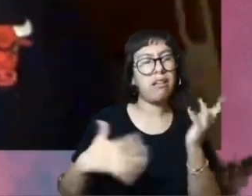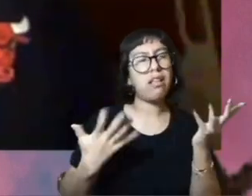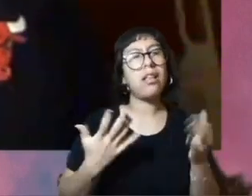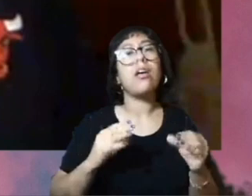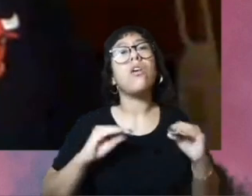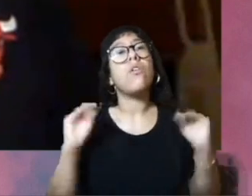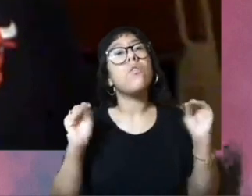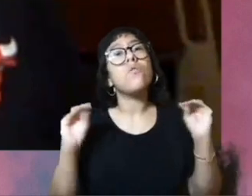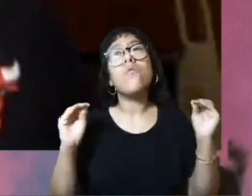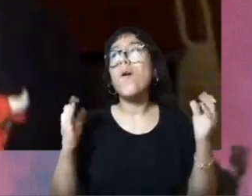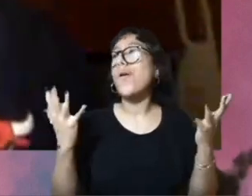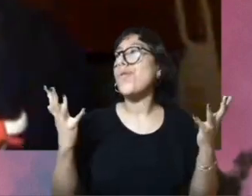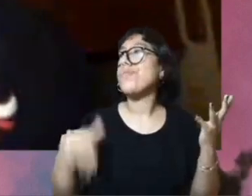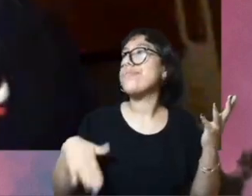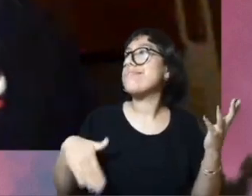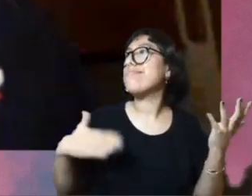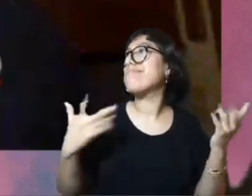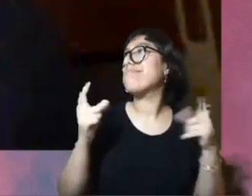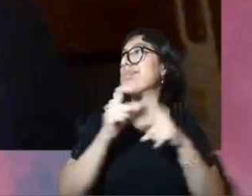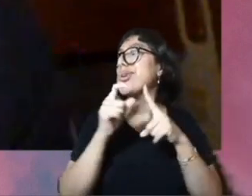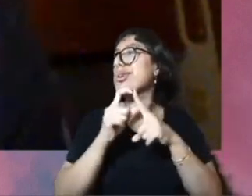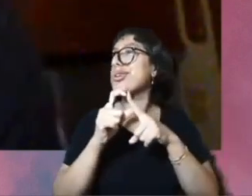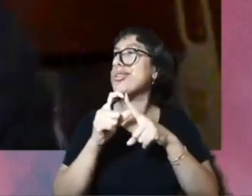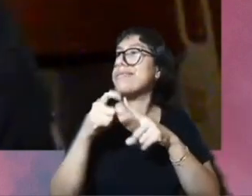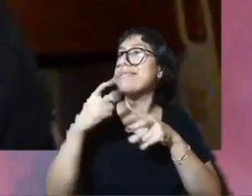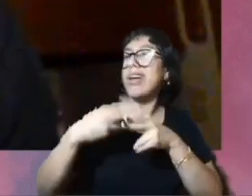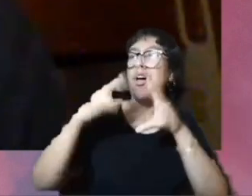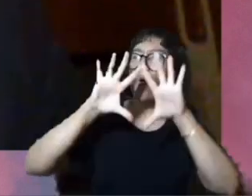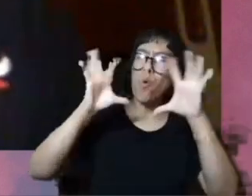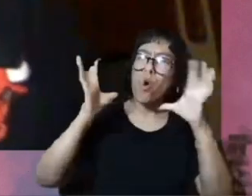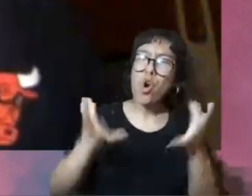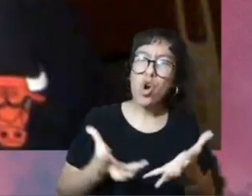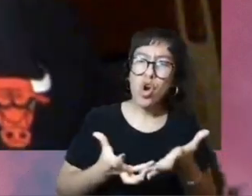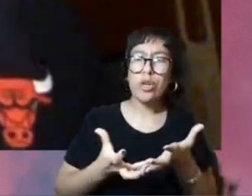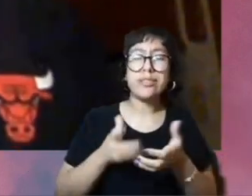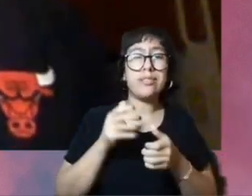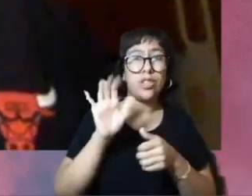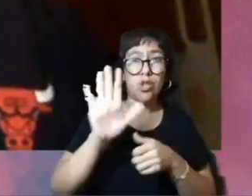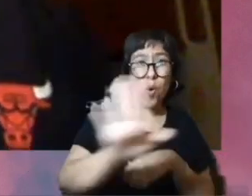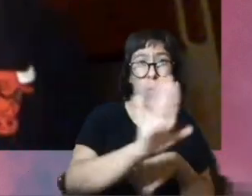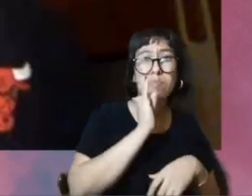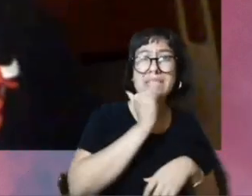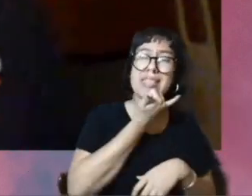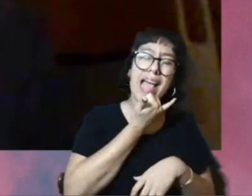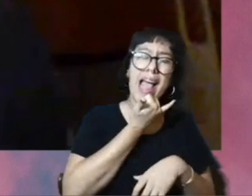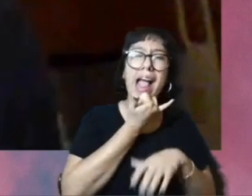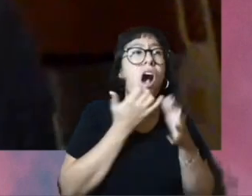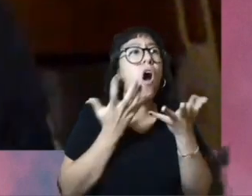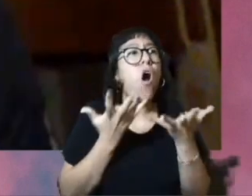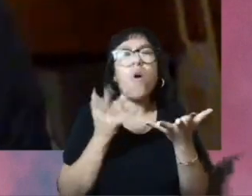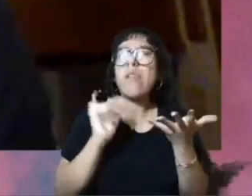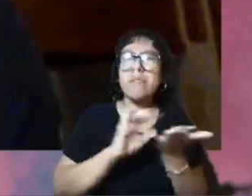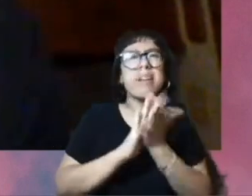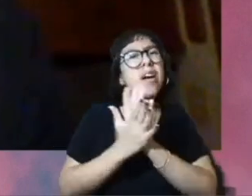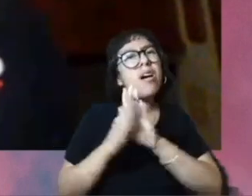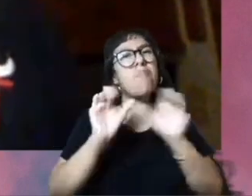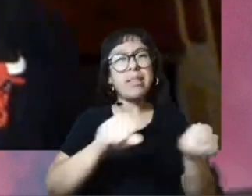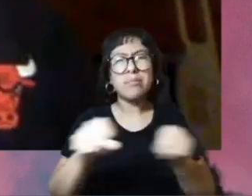yet no word for a world where each mistake is a holy possibility to